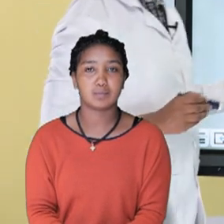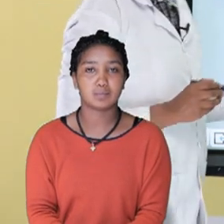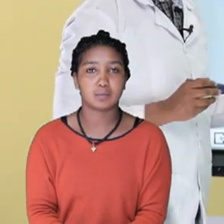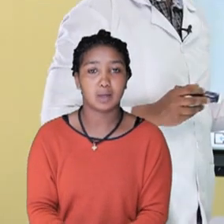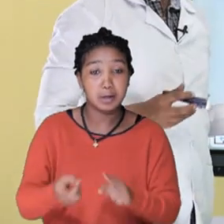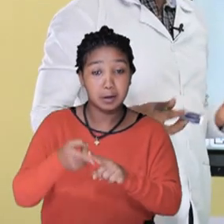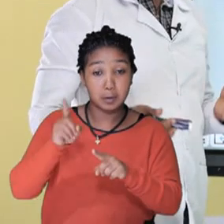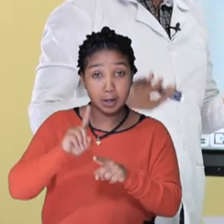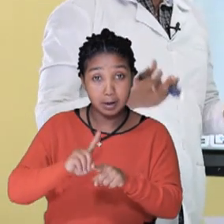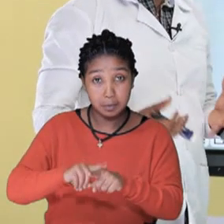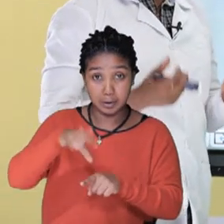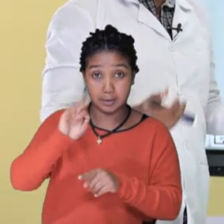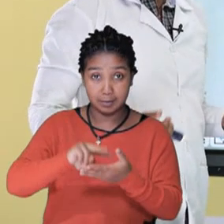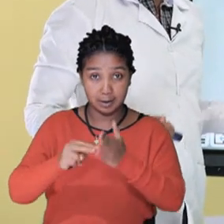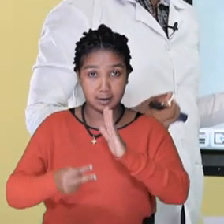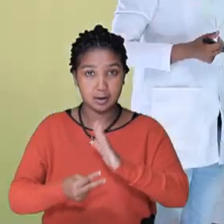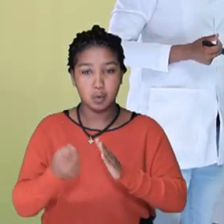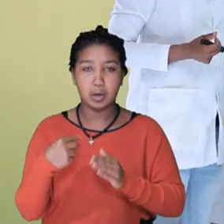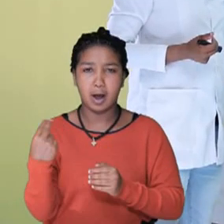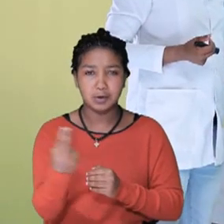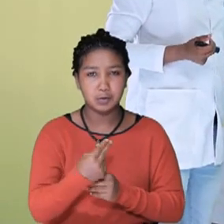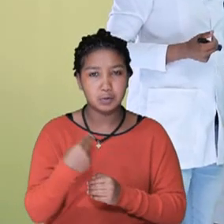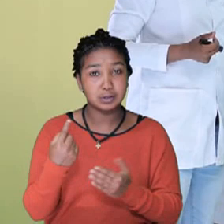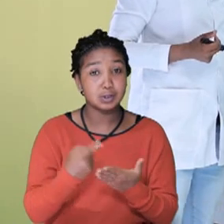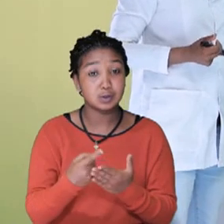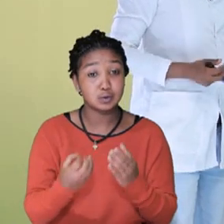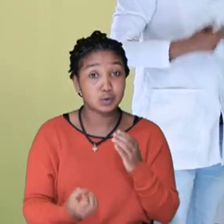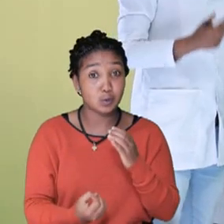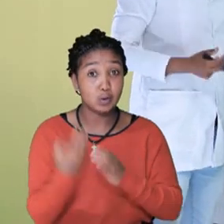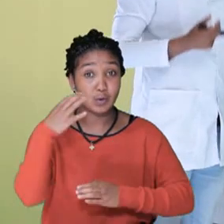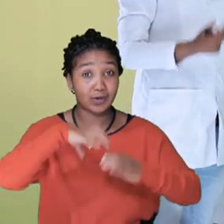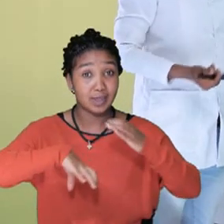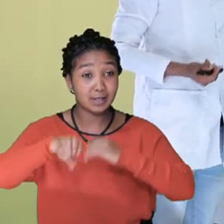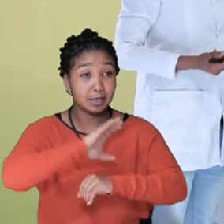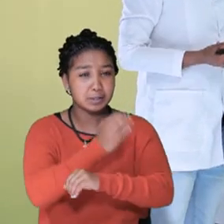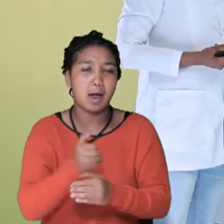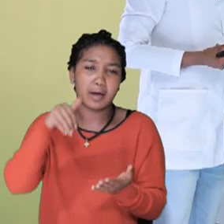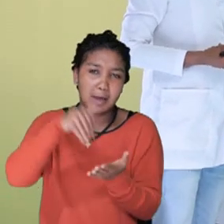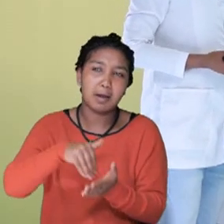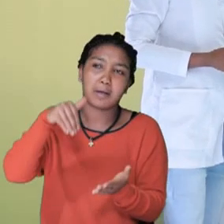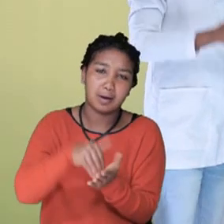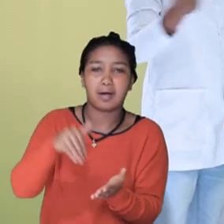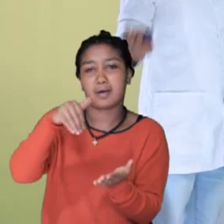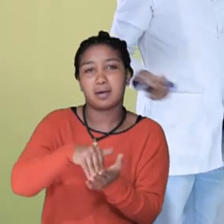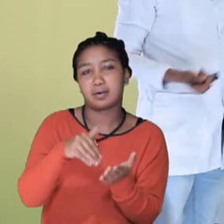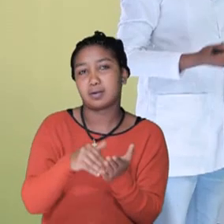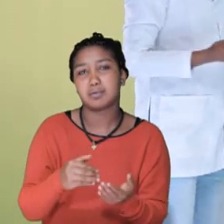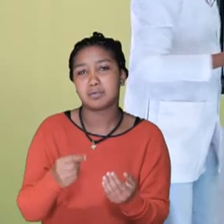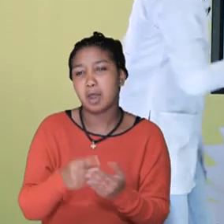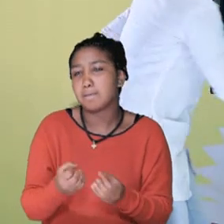Renewable means we can use this source of heat energy again and again. They are